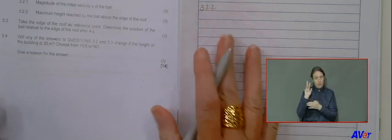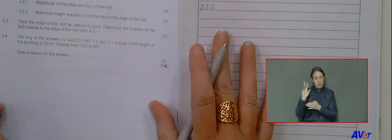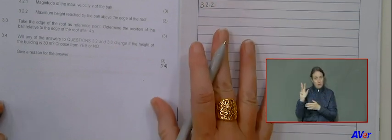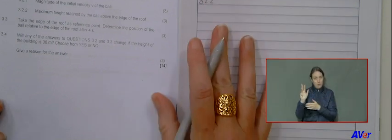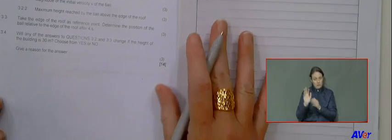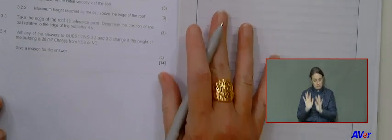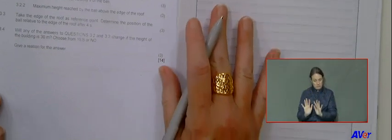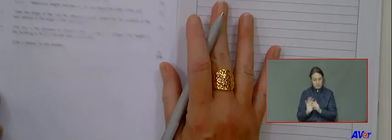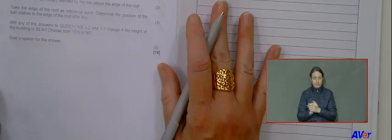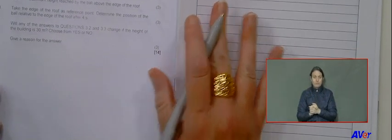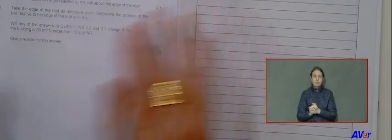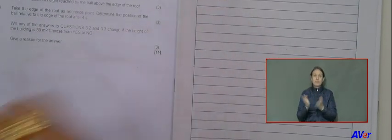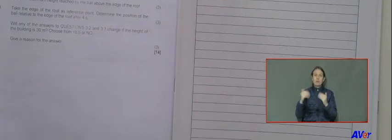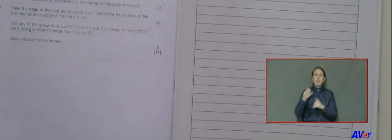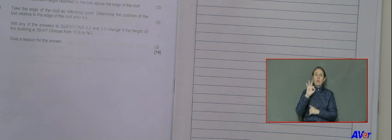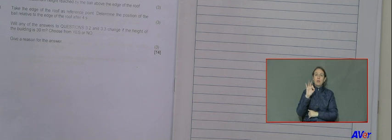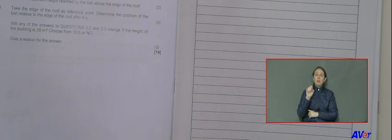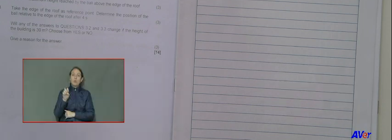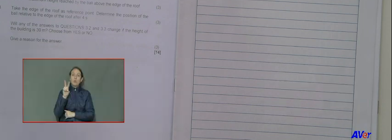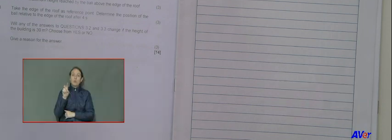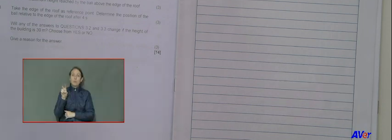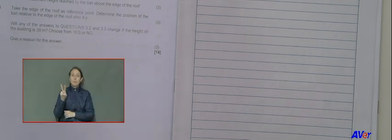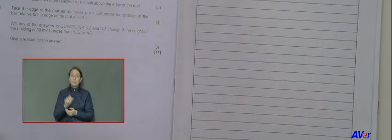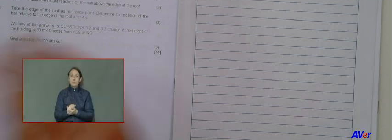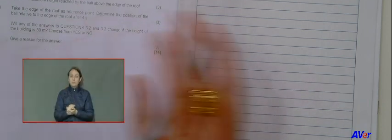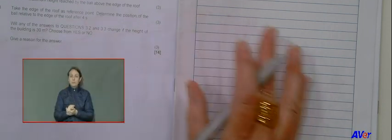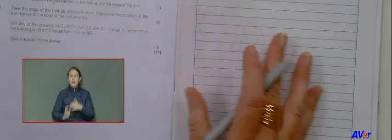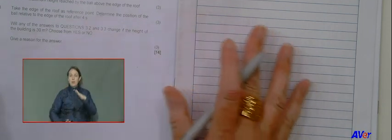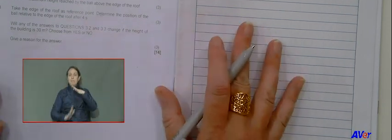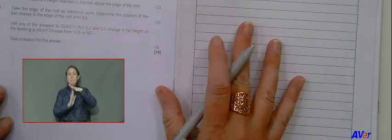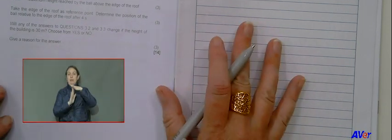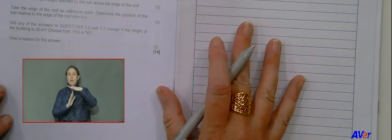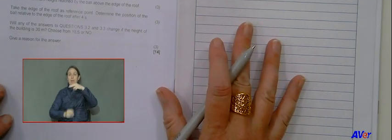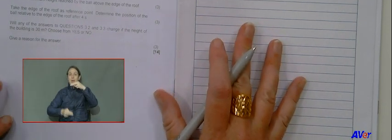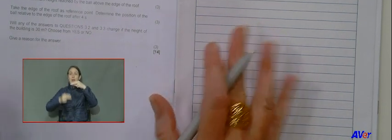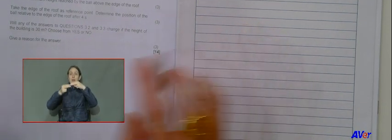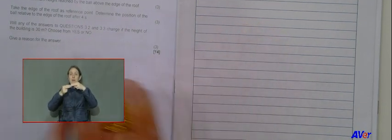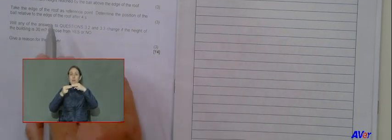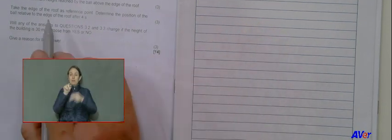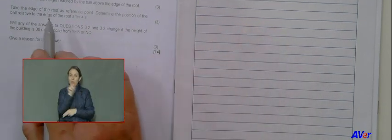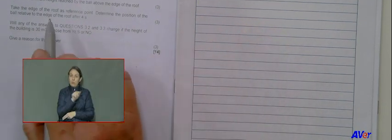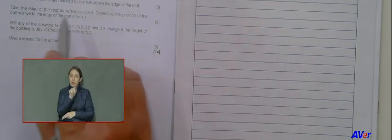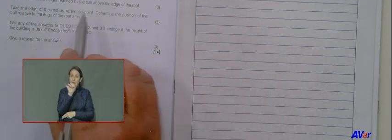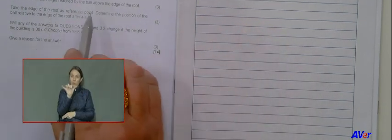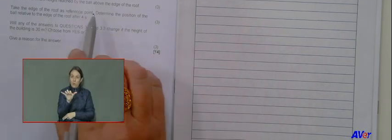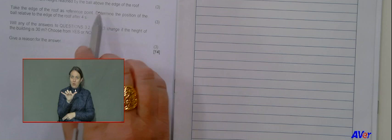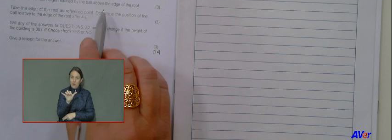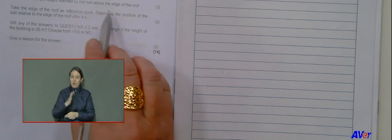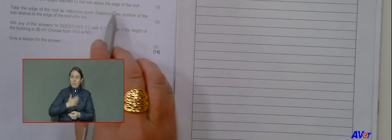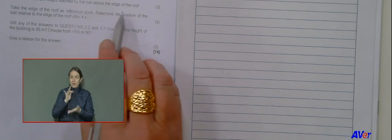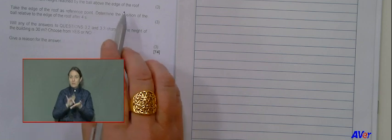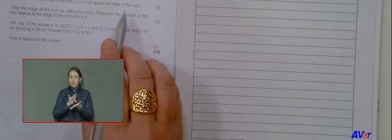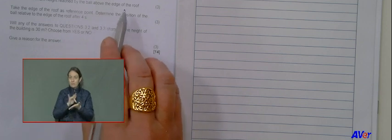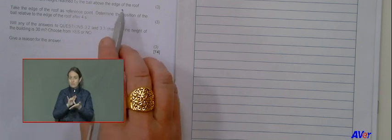3.2.2. The maximum height, now I must use delta Y. The maximum height reached by the